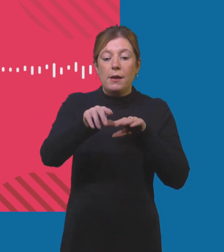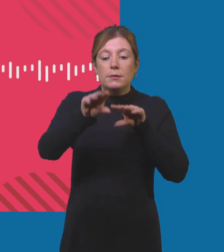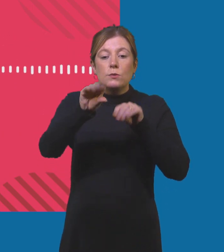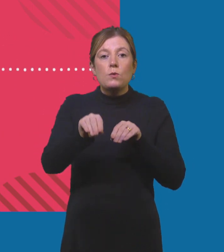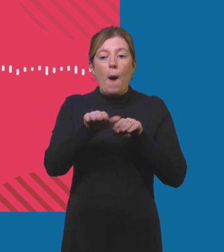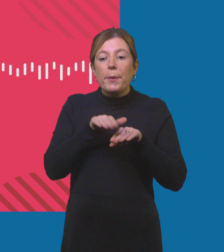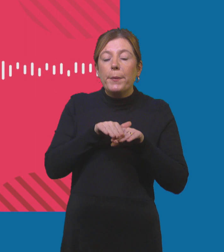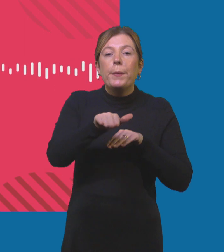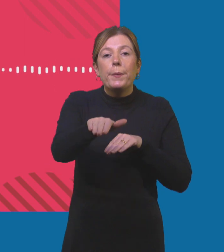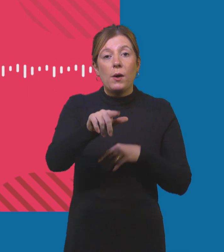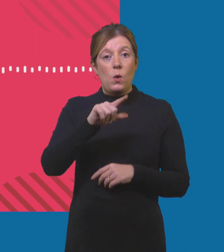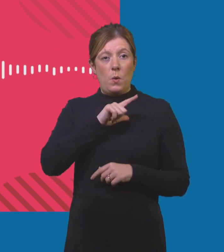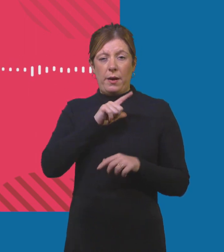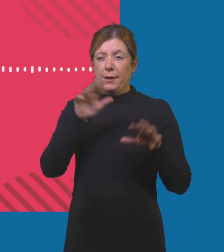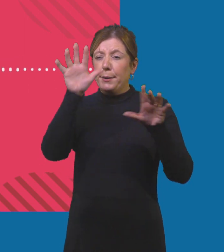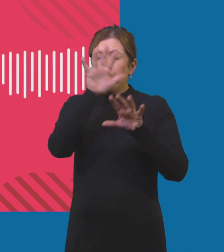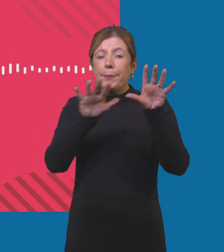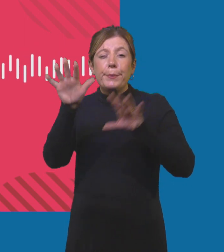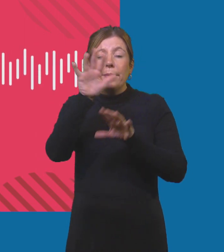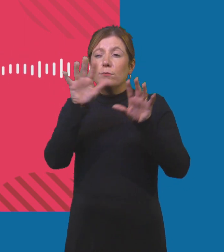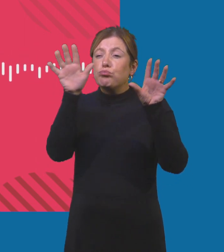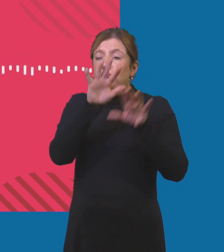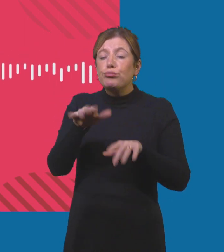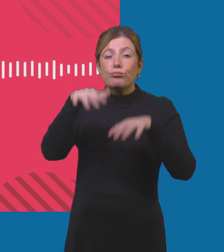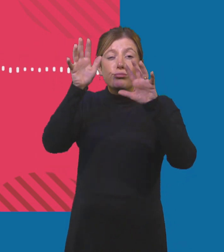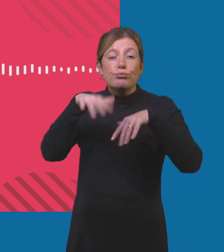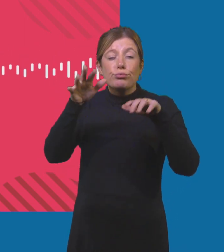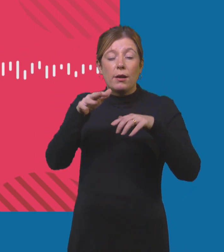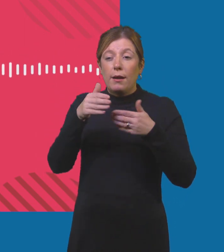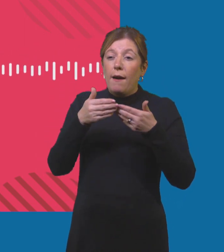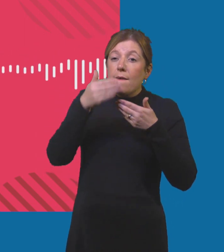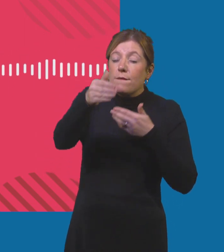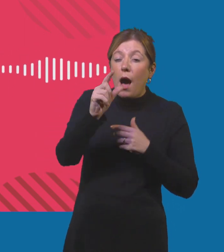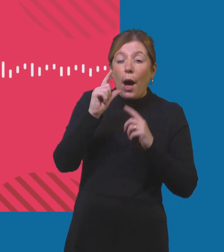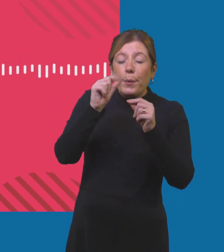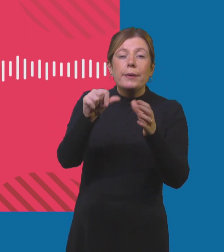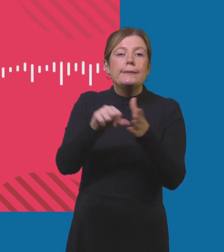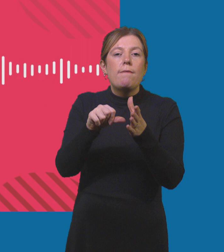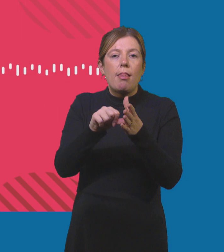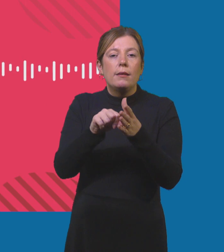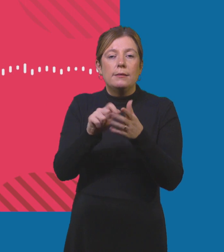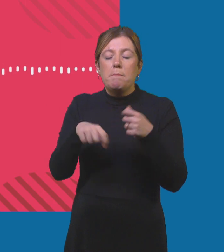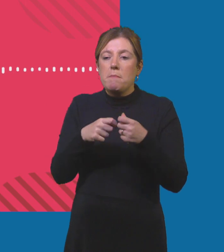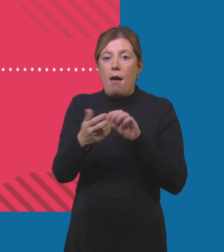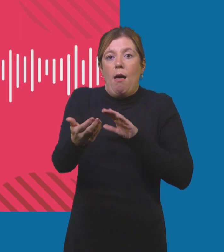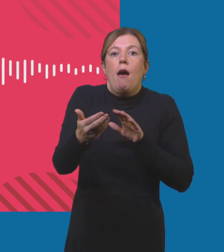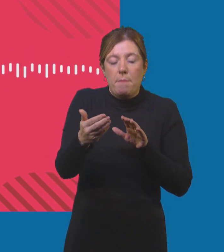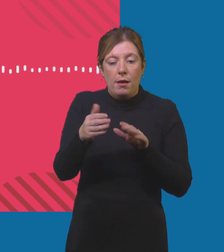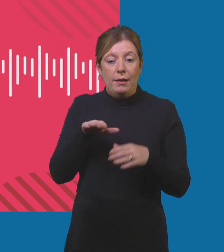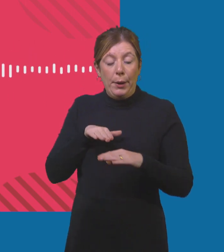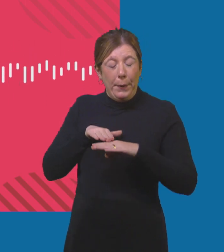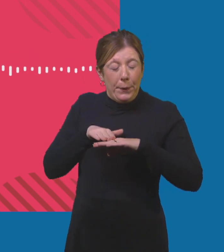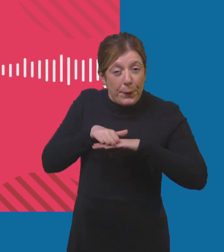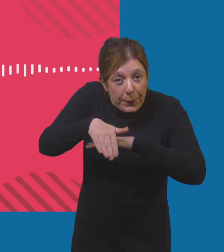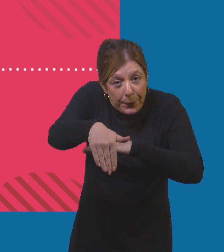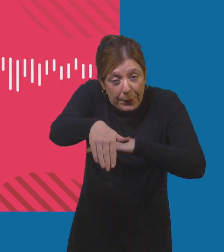weather, because visibility is reduced, so you take longer to see hazards anyway, so reaction times are longer, but it takes the car a lot longer to stop, and it will take the